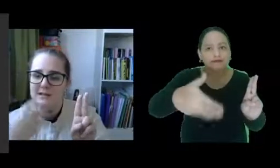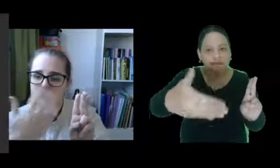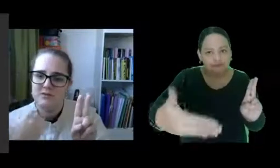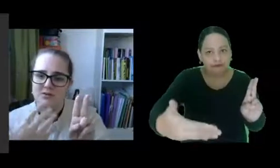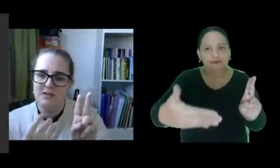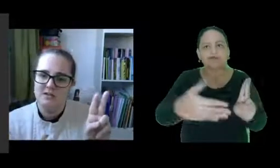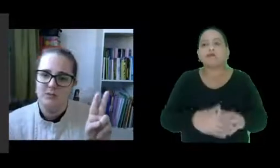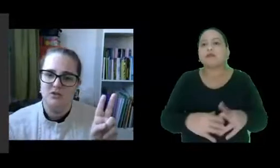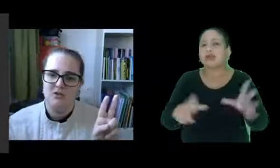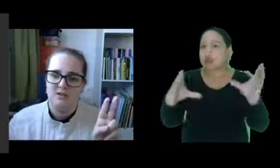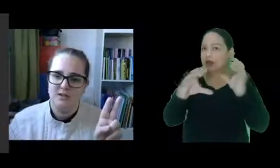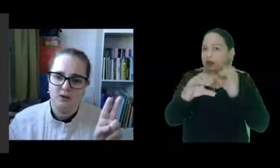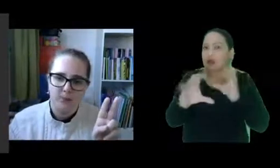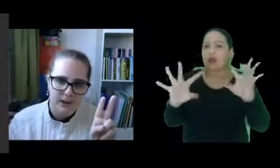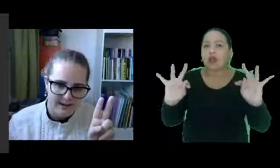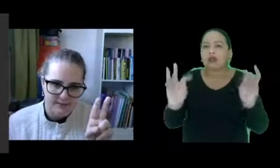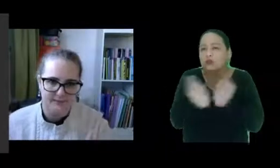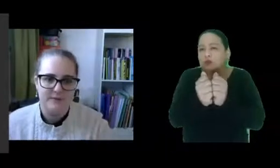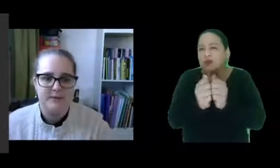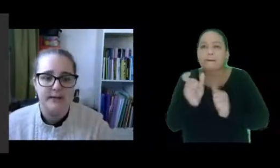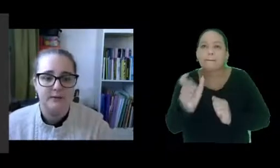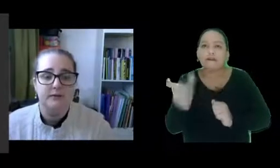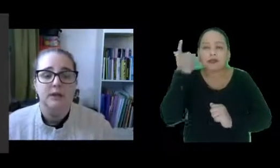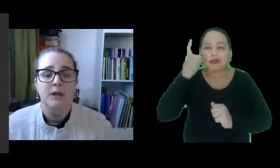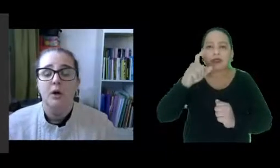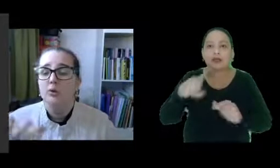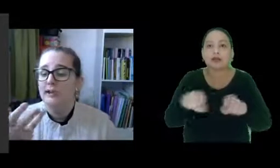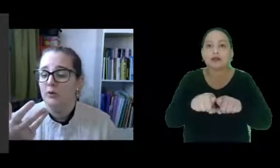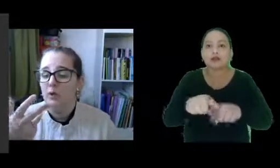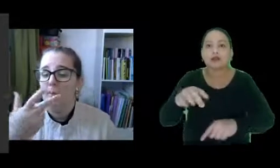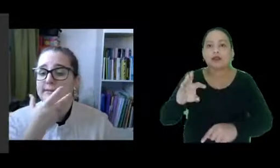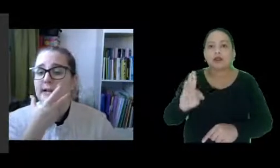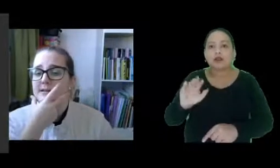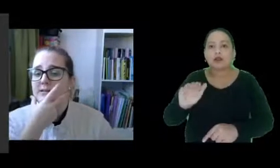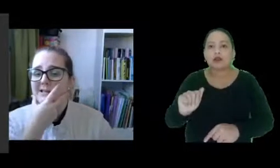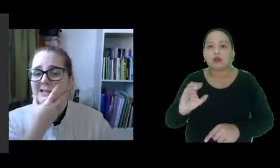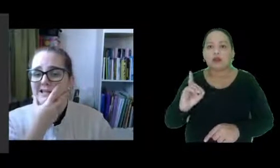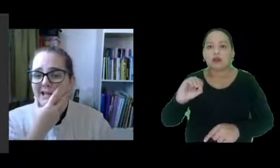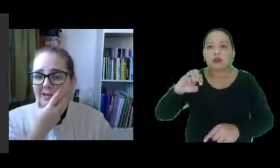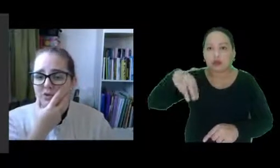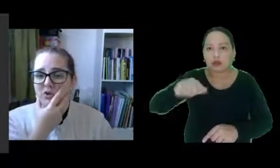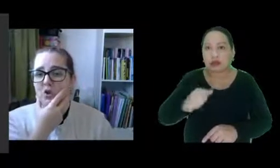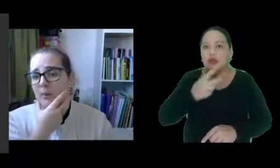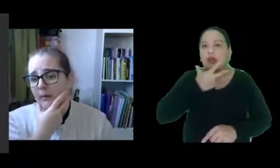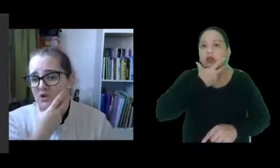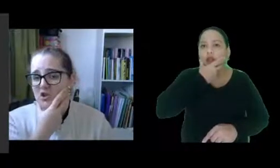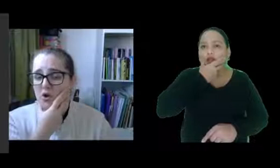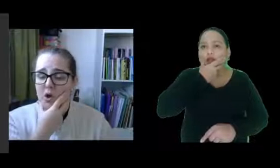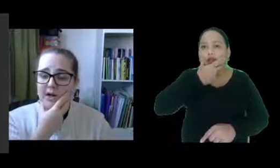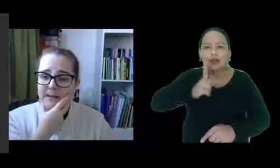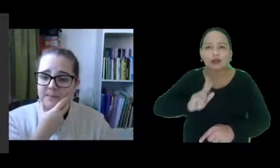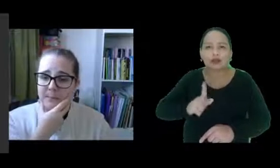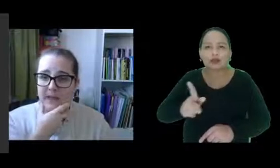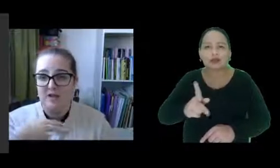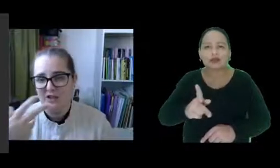point 1 and so on, until I do the whole word, totem. The middle 3 fingers